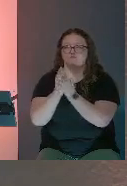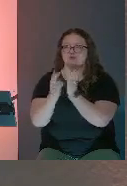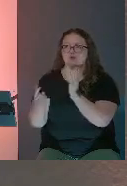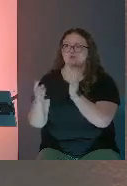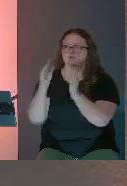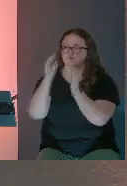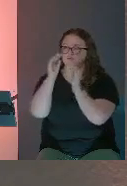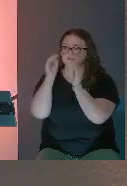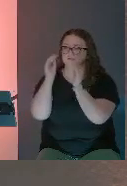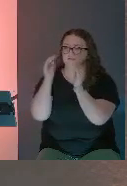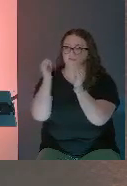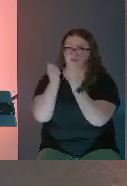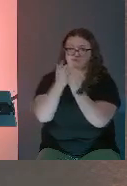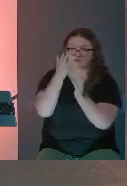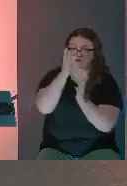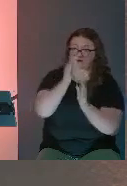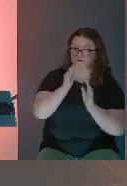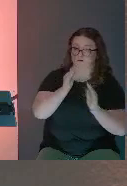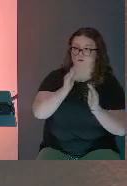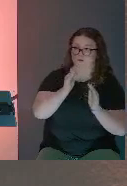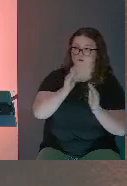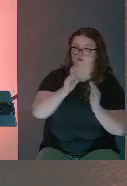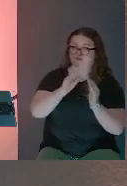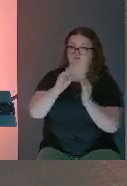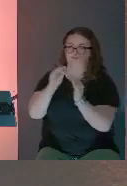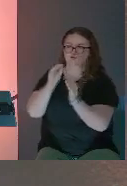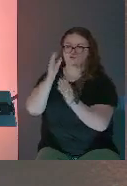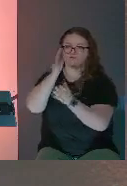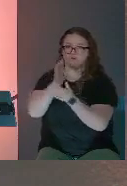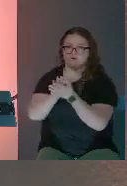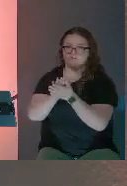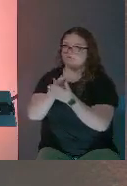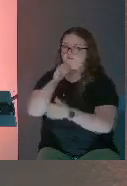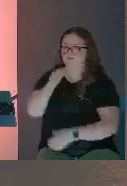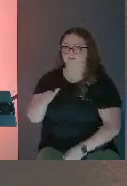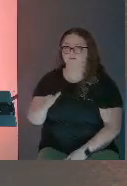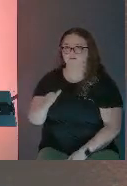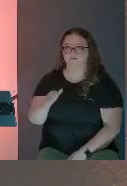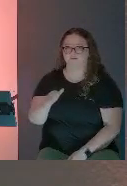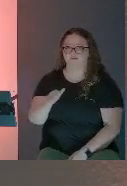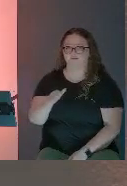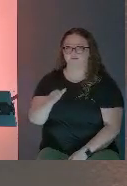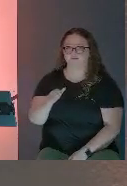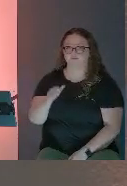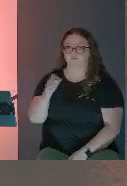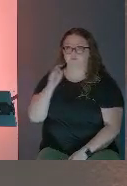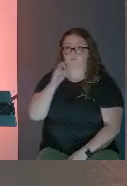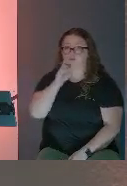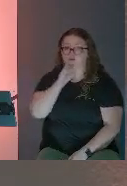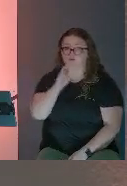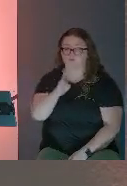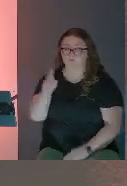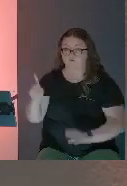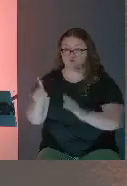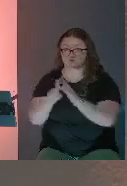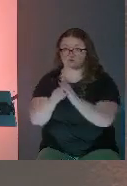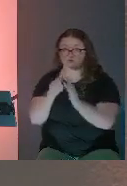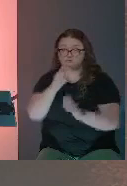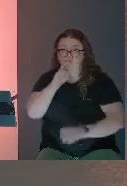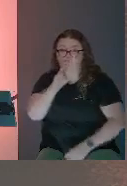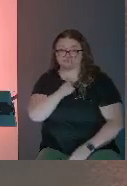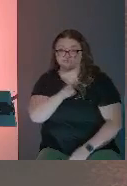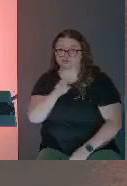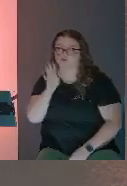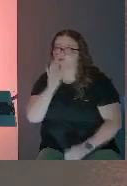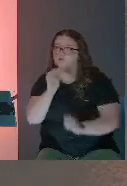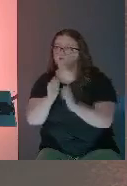God taught him. And when the serpent shows up, he doesn't show up to Adam, he shows up to her. And he throws